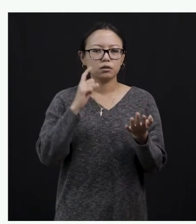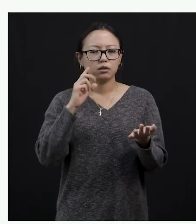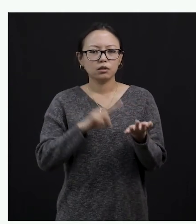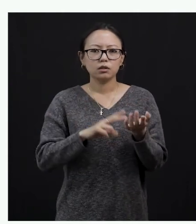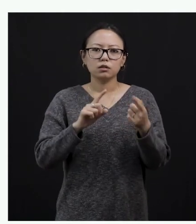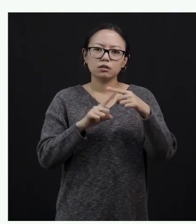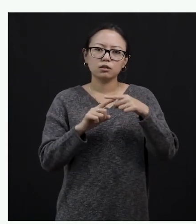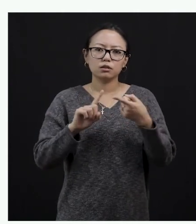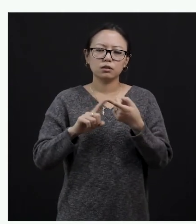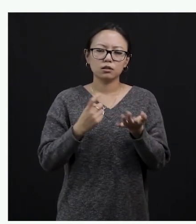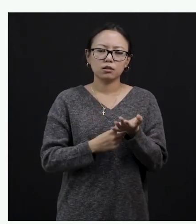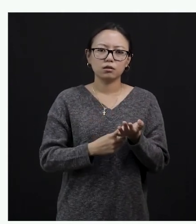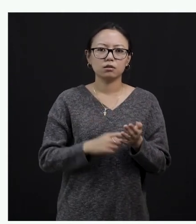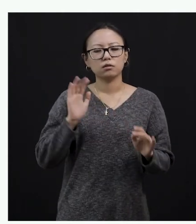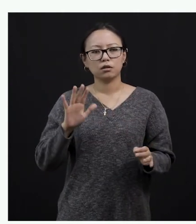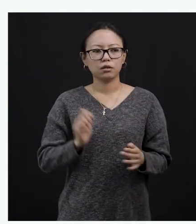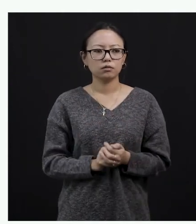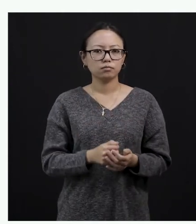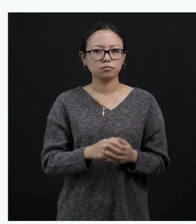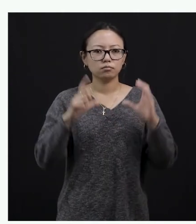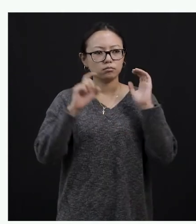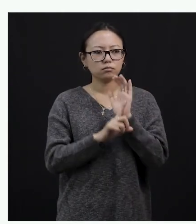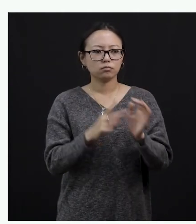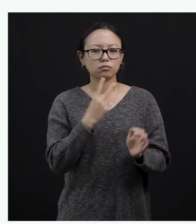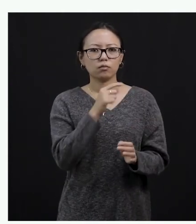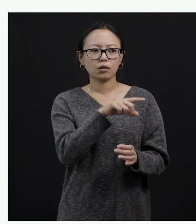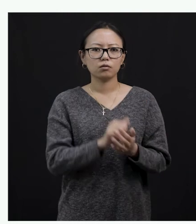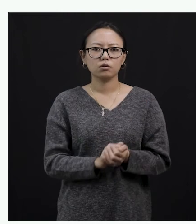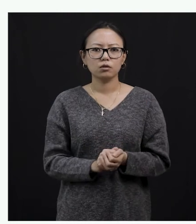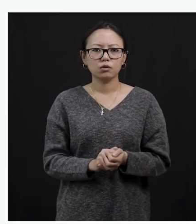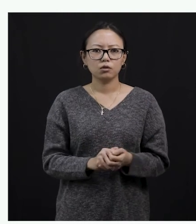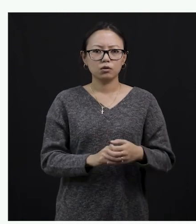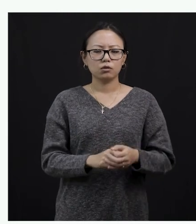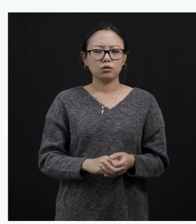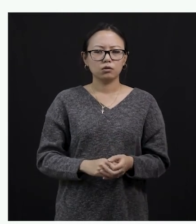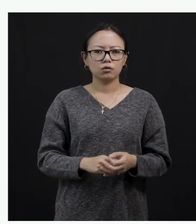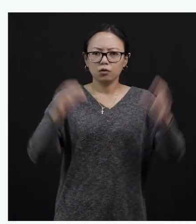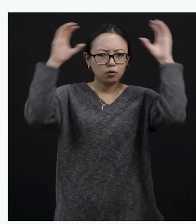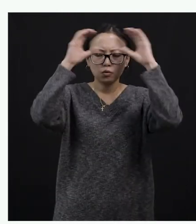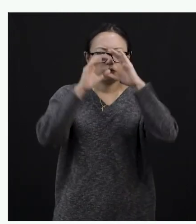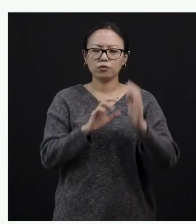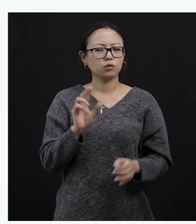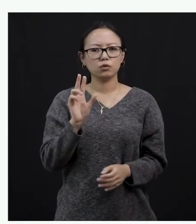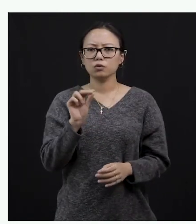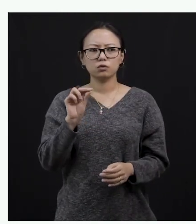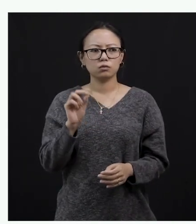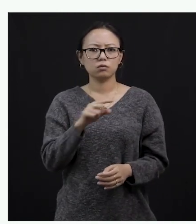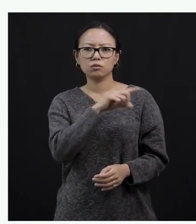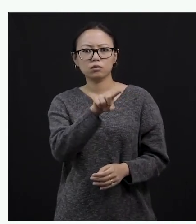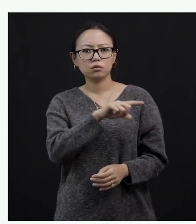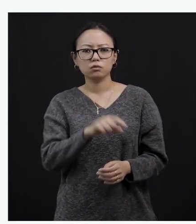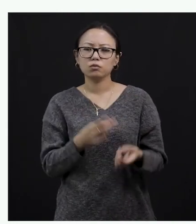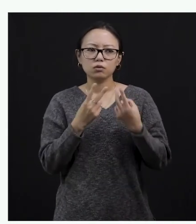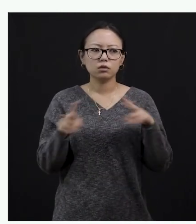little similar, but this fax machine, we can send the documents, all right? It can print out the documents